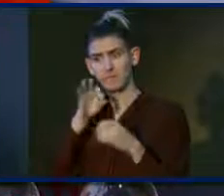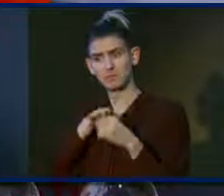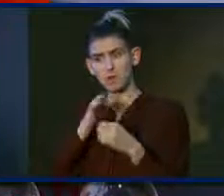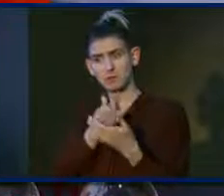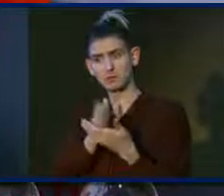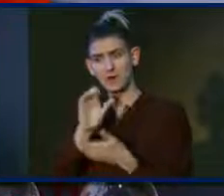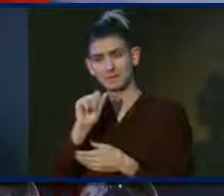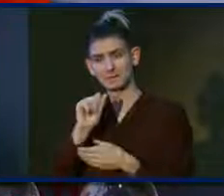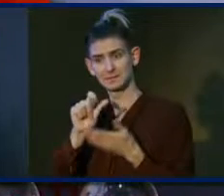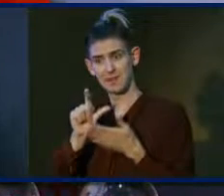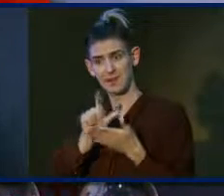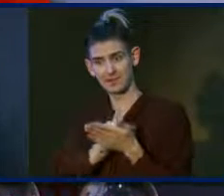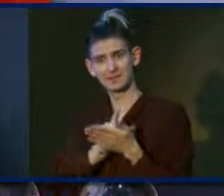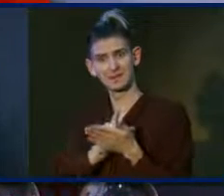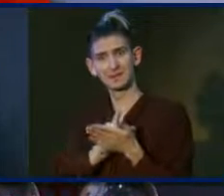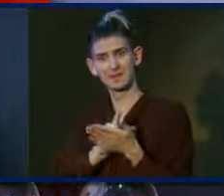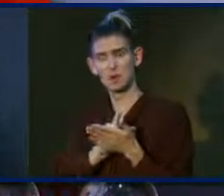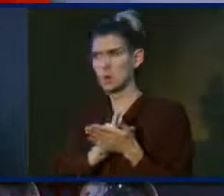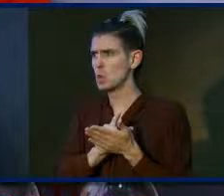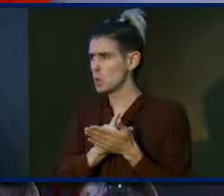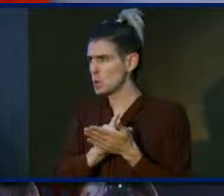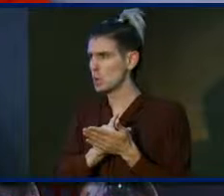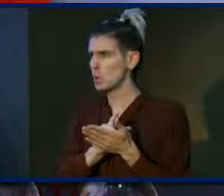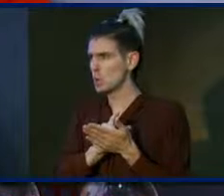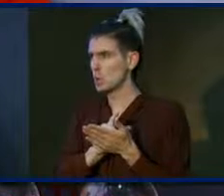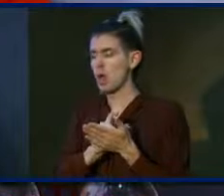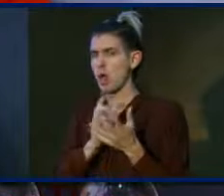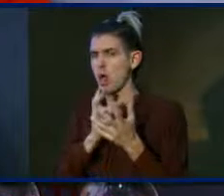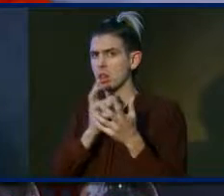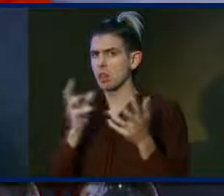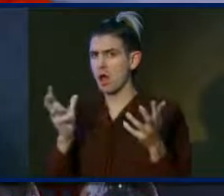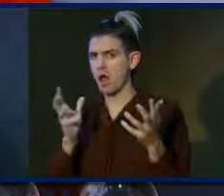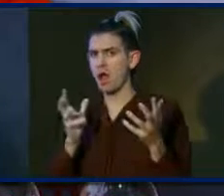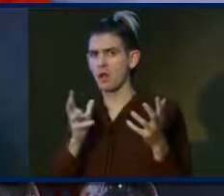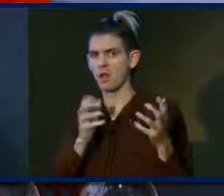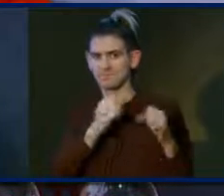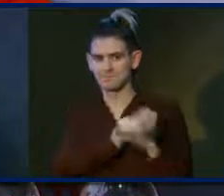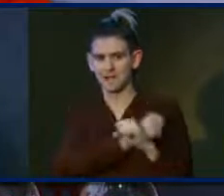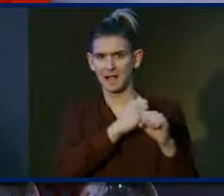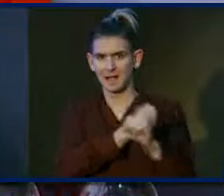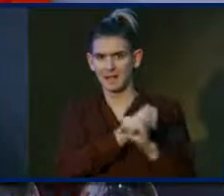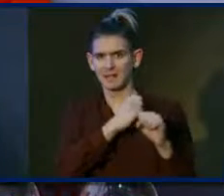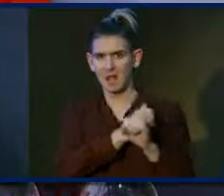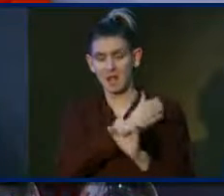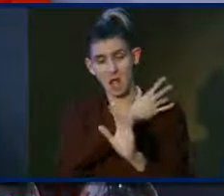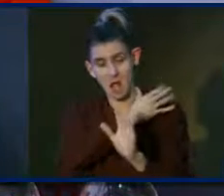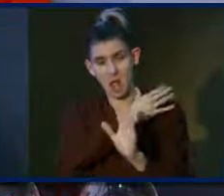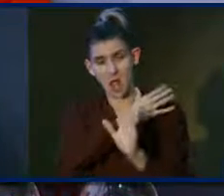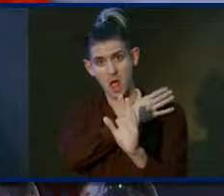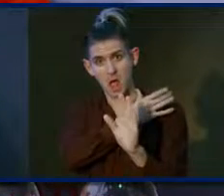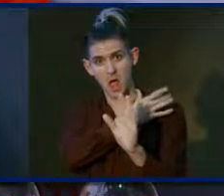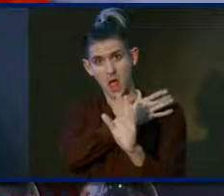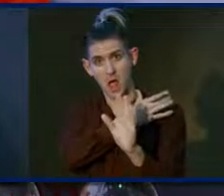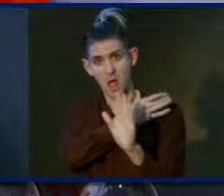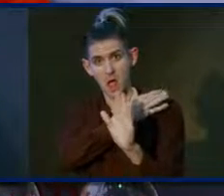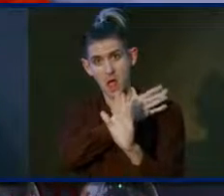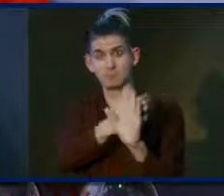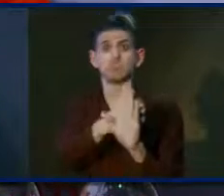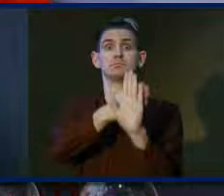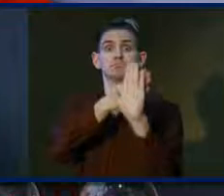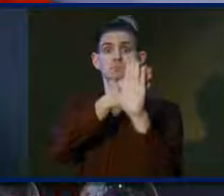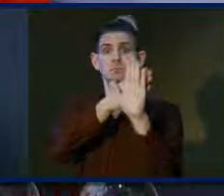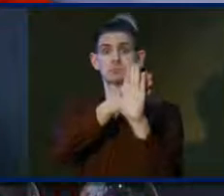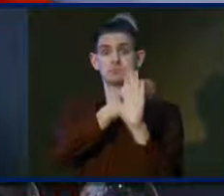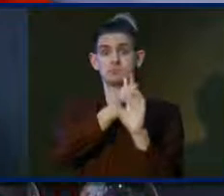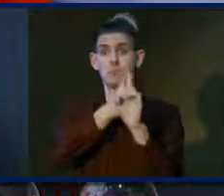progressive. There was a lot of progress during those days. And then all of a sudden, you know, things are